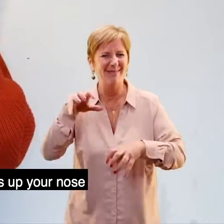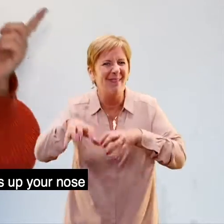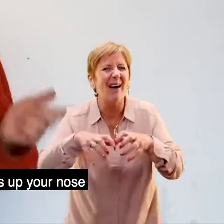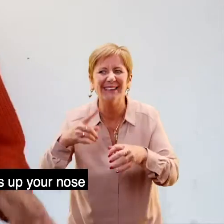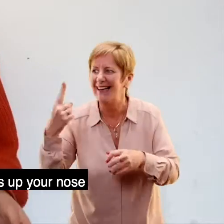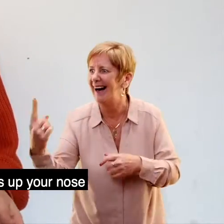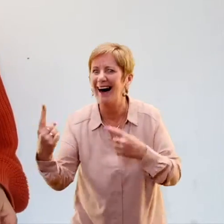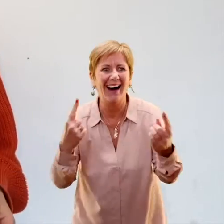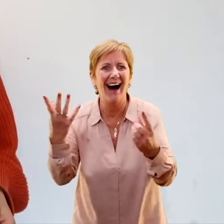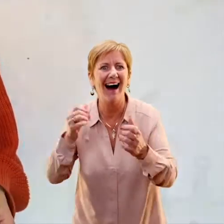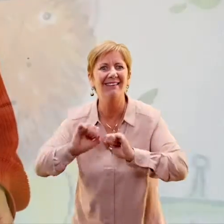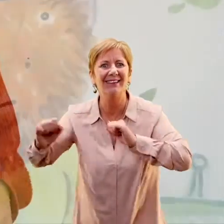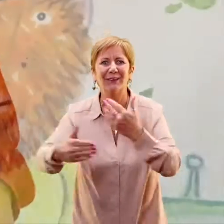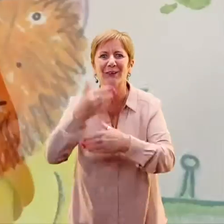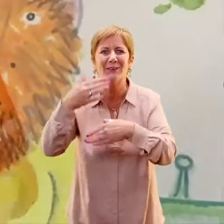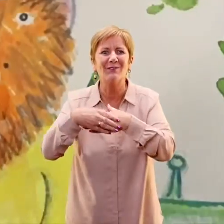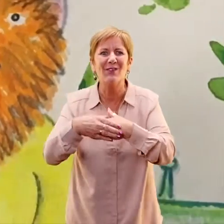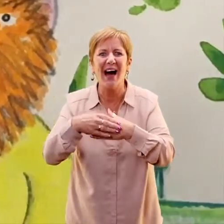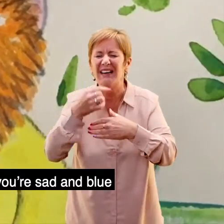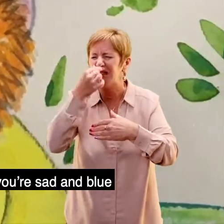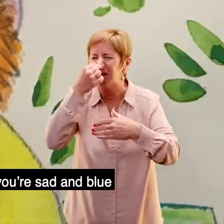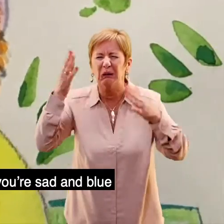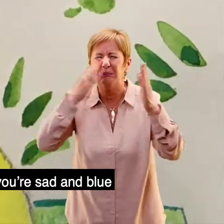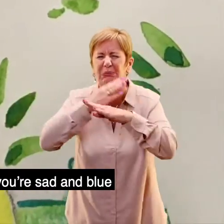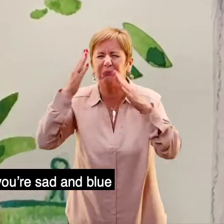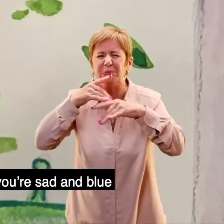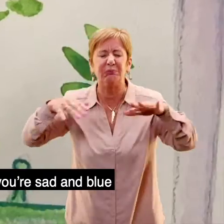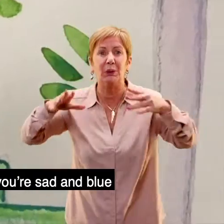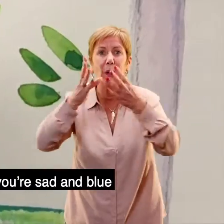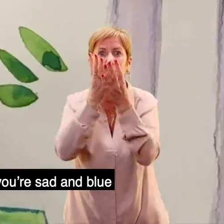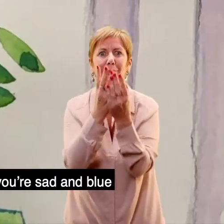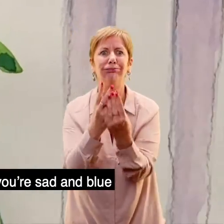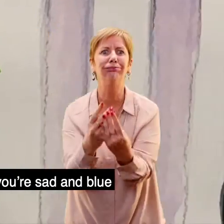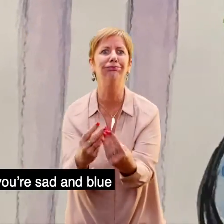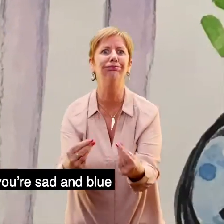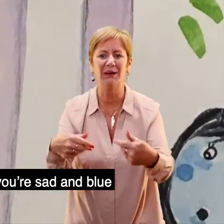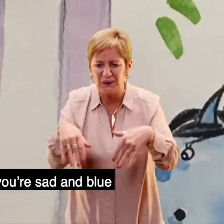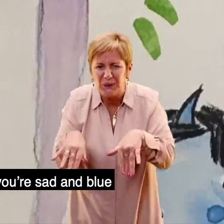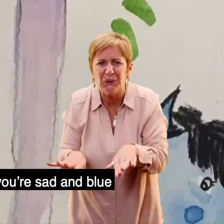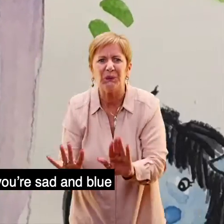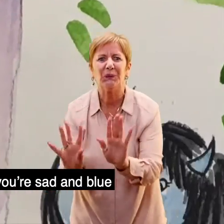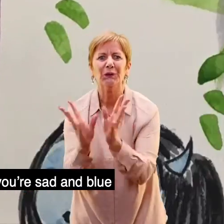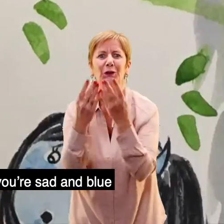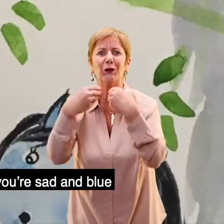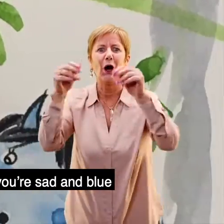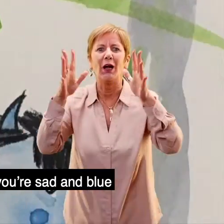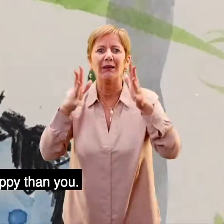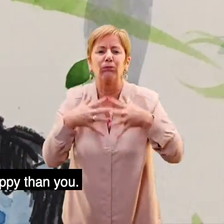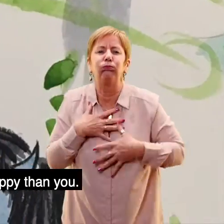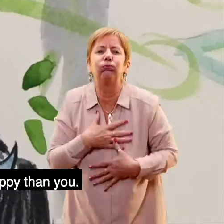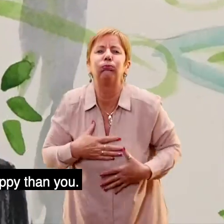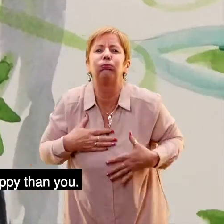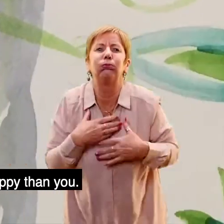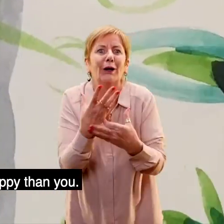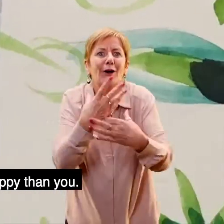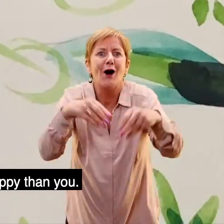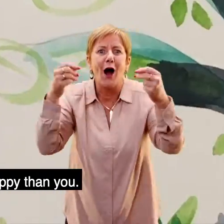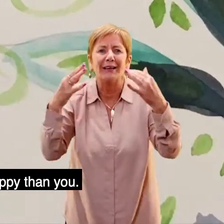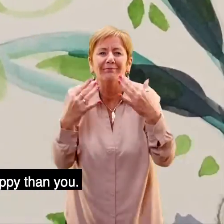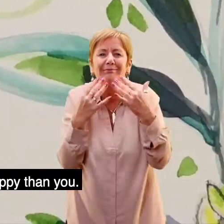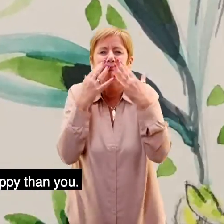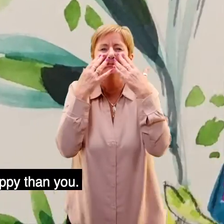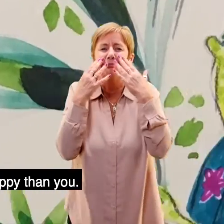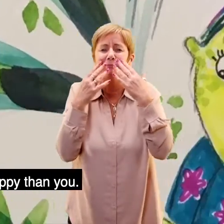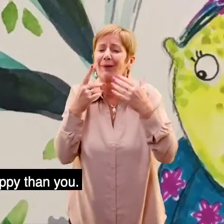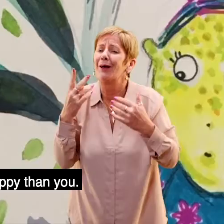crawls up your nose. For Marge, for everyone knows that when you are sad and blue, there is always a